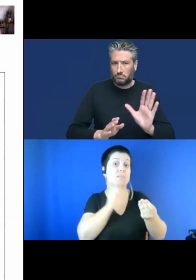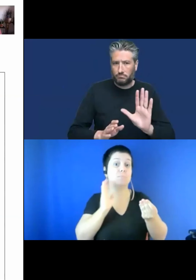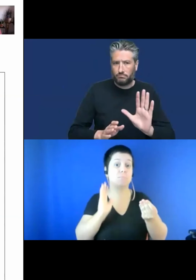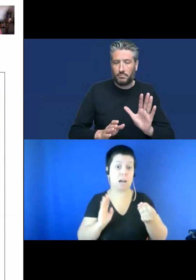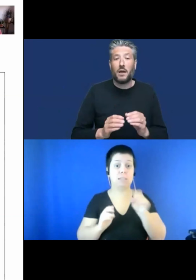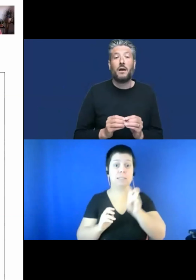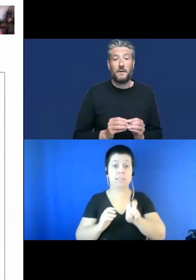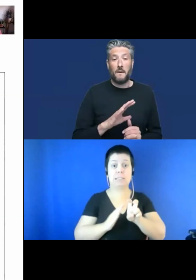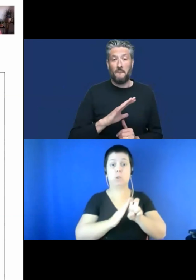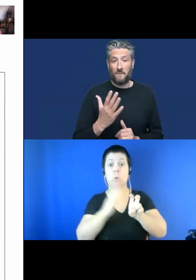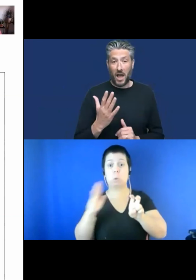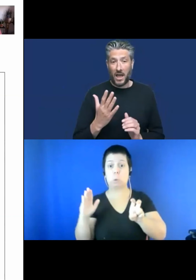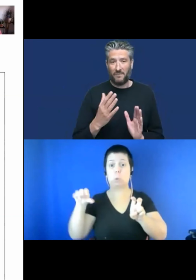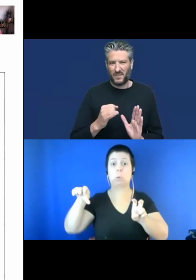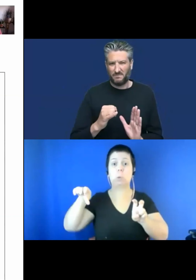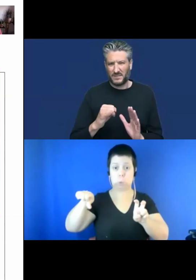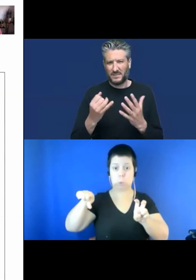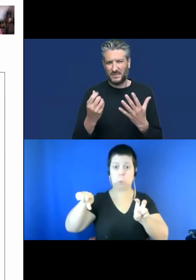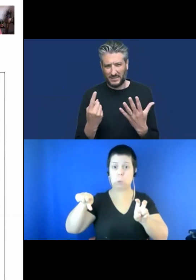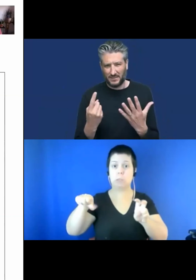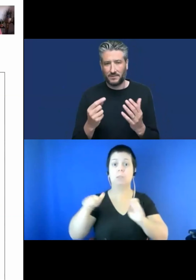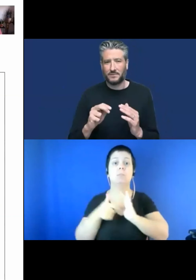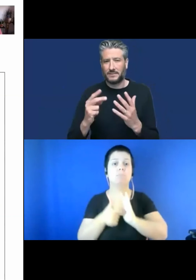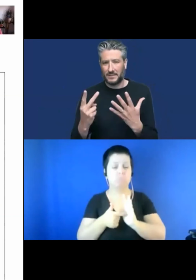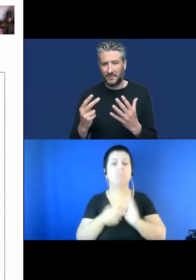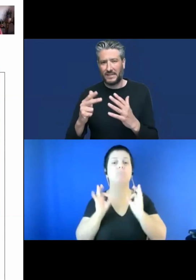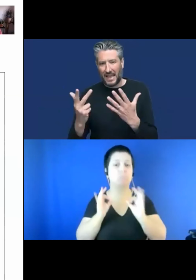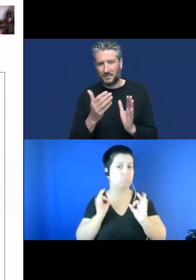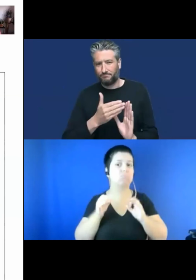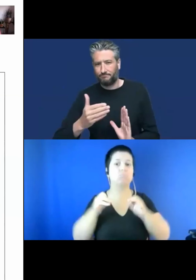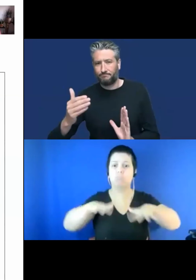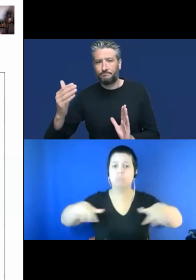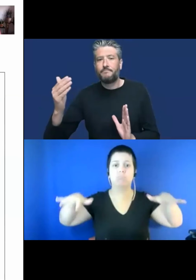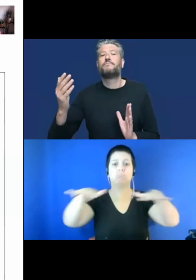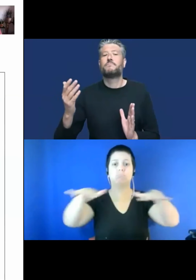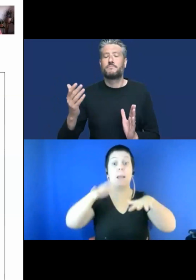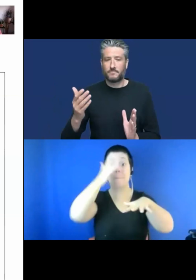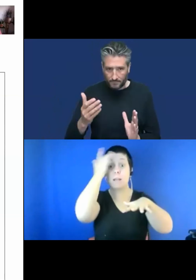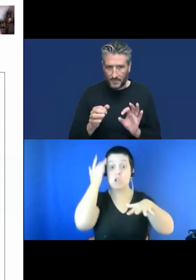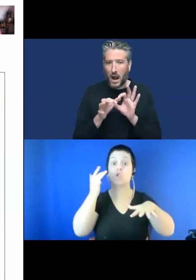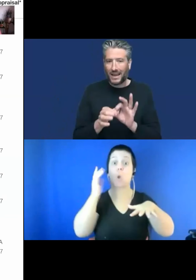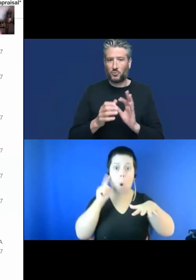progressively increase the inclusion of real environments and people living with a disability.